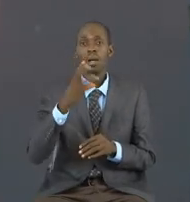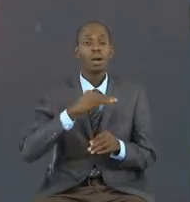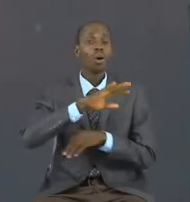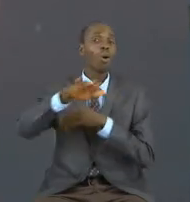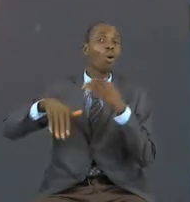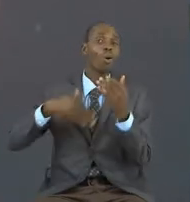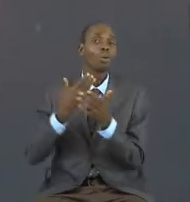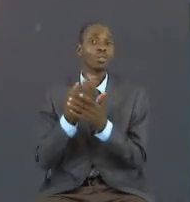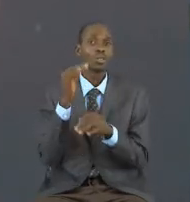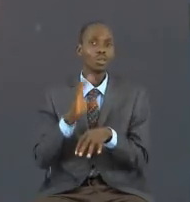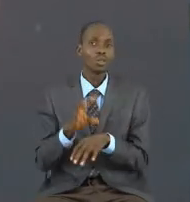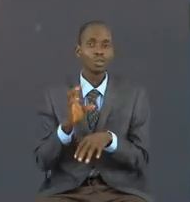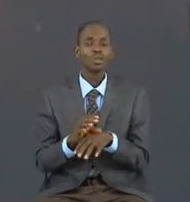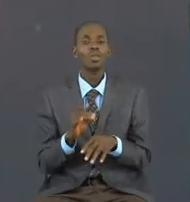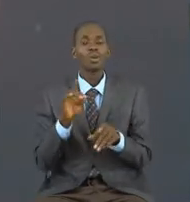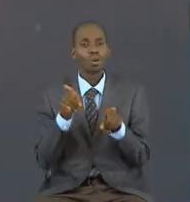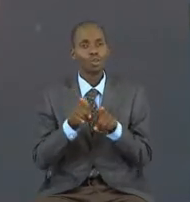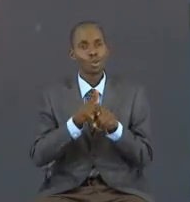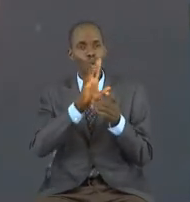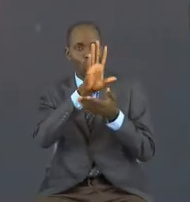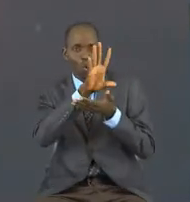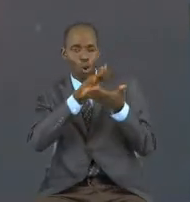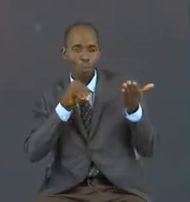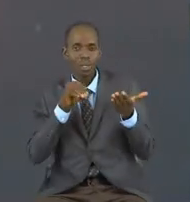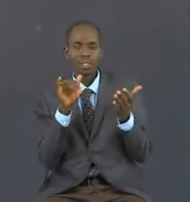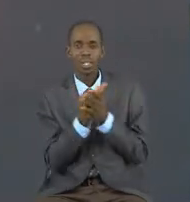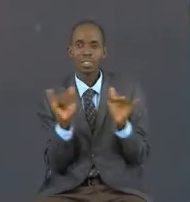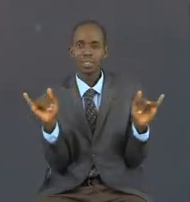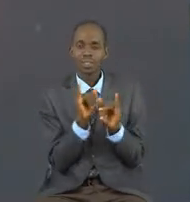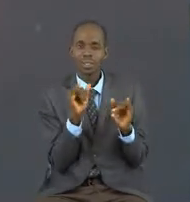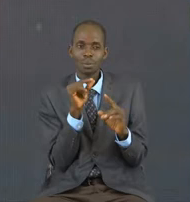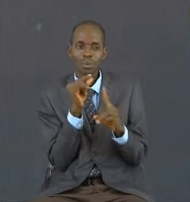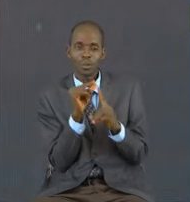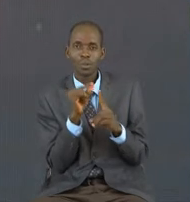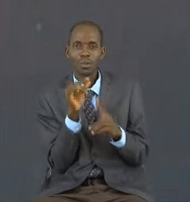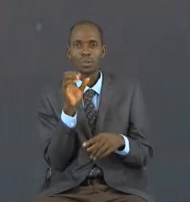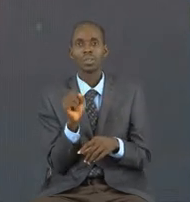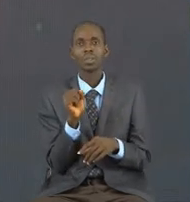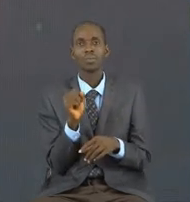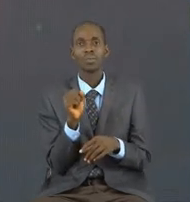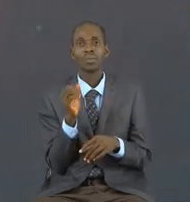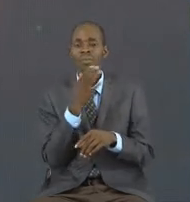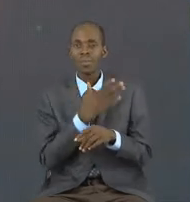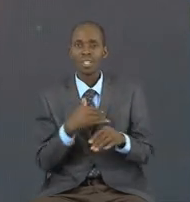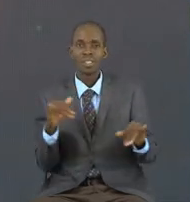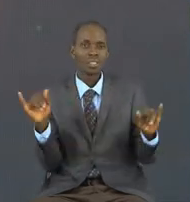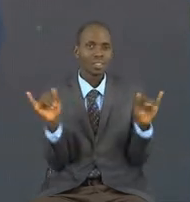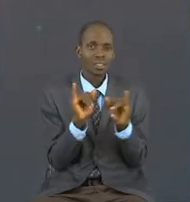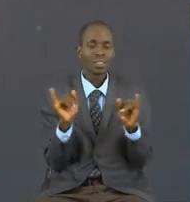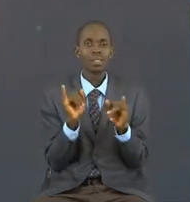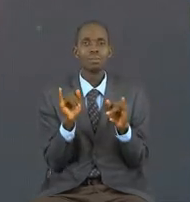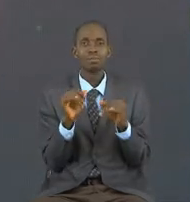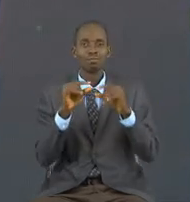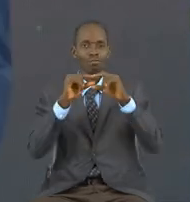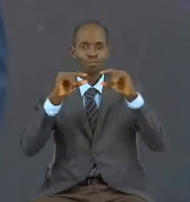speak in that same thing. The same sentence. And the same phrase. And they